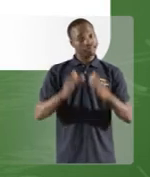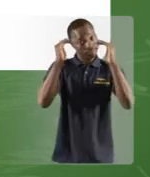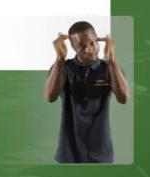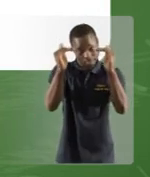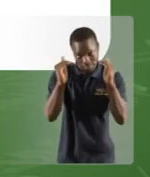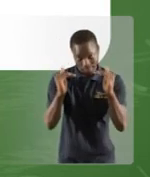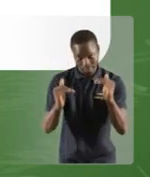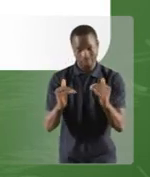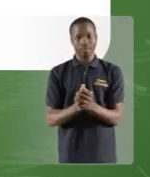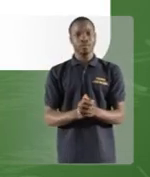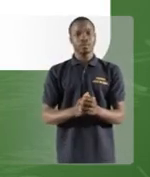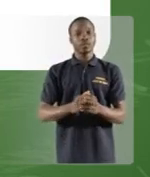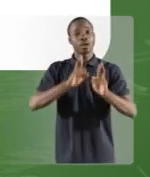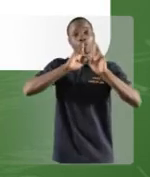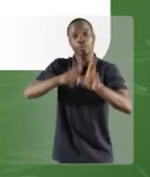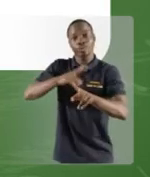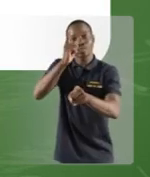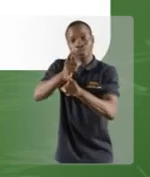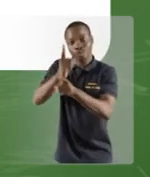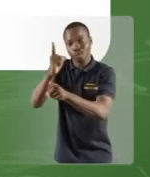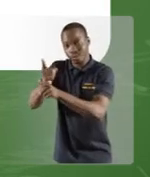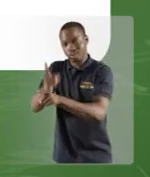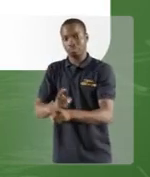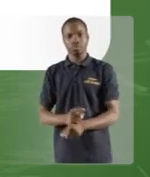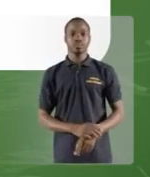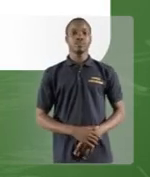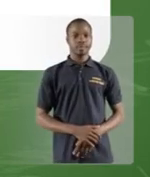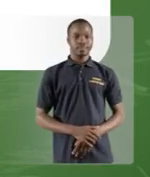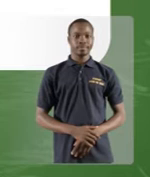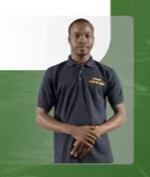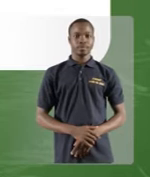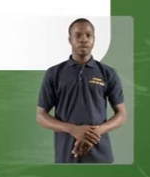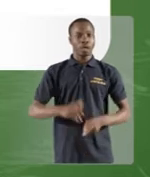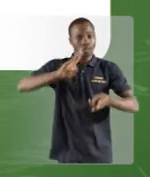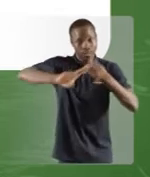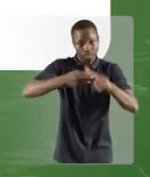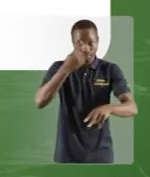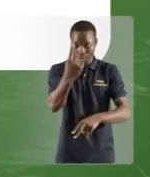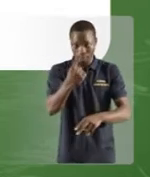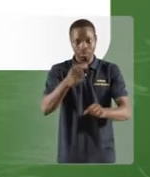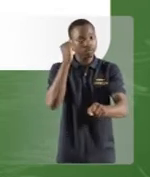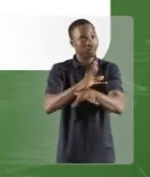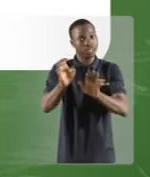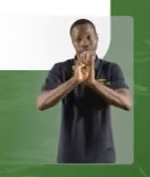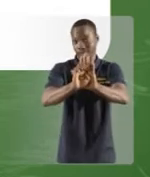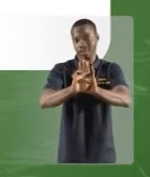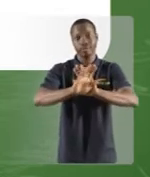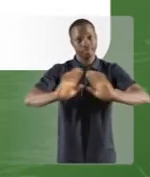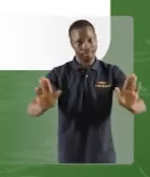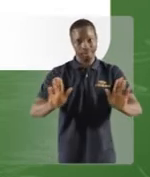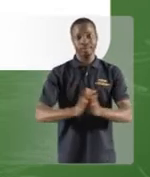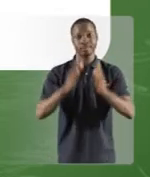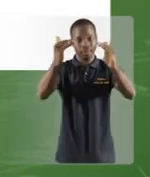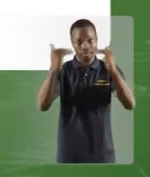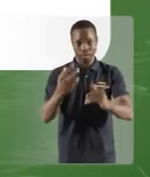Let's correct the exercise. Okay, so here are the answers. The first one was the example, a